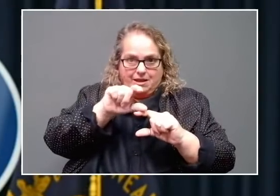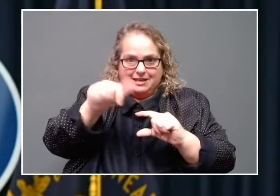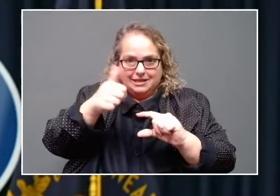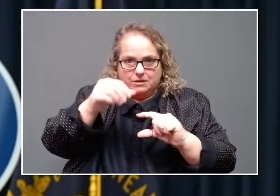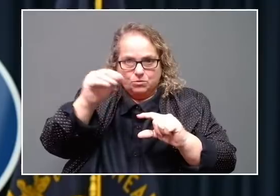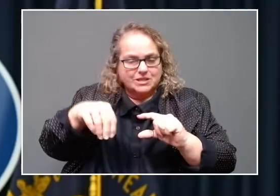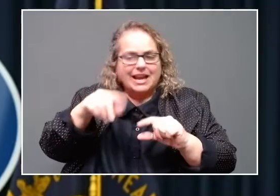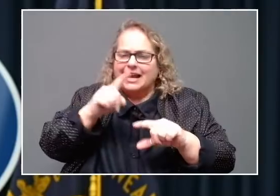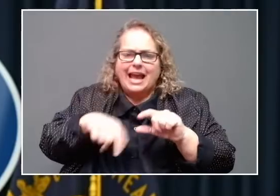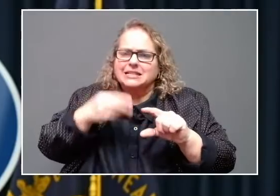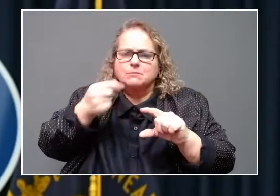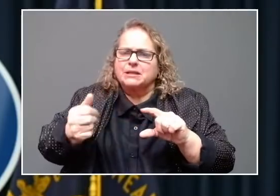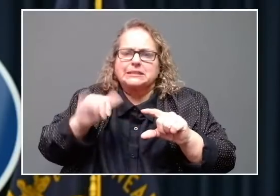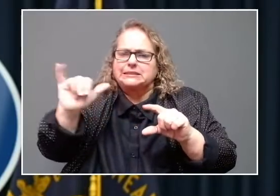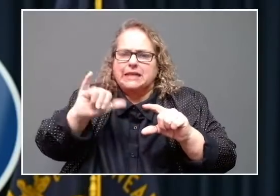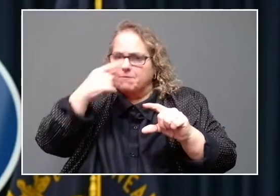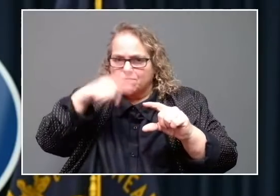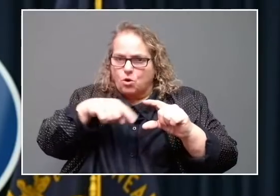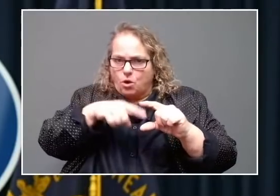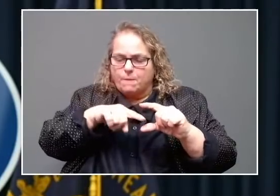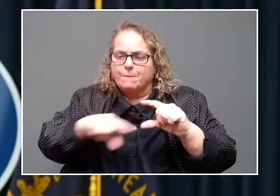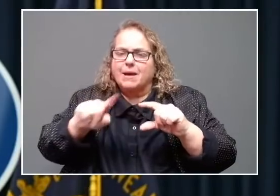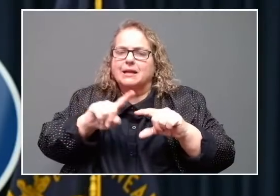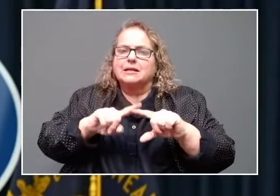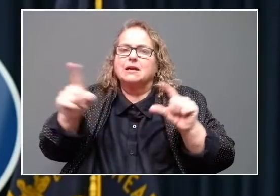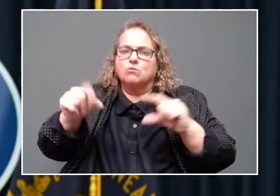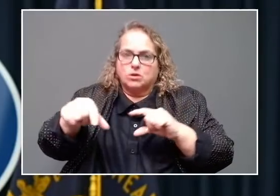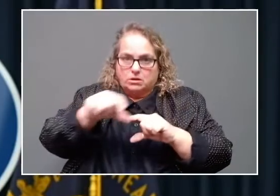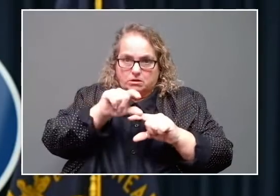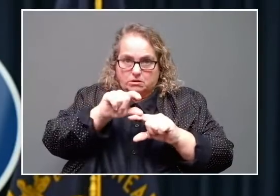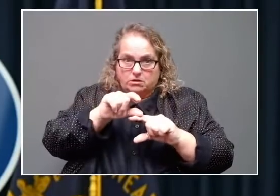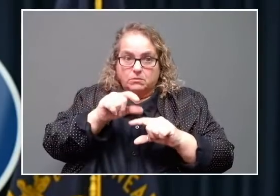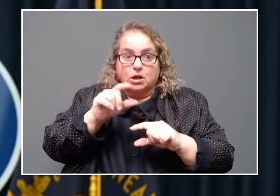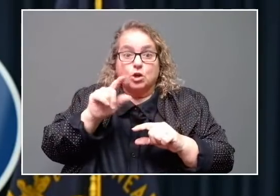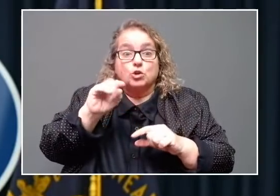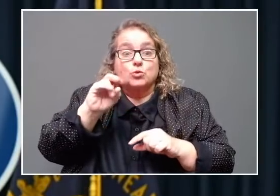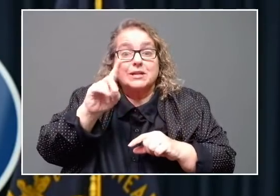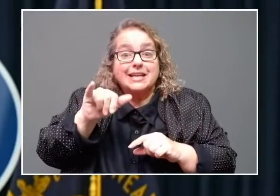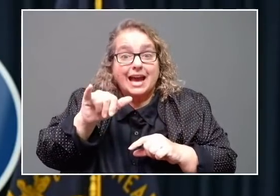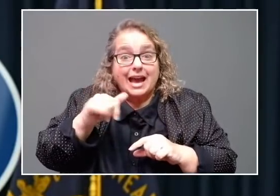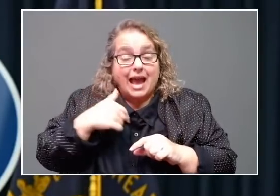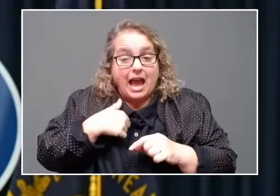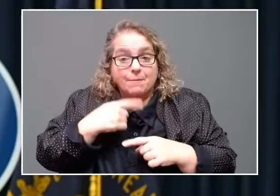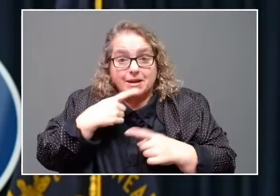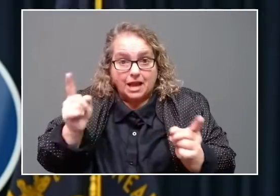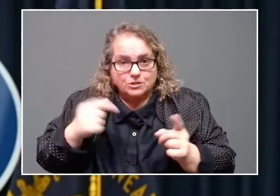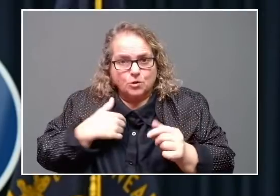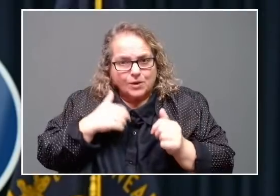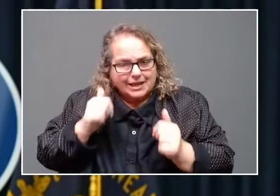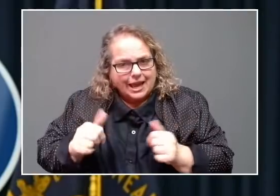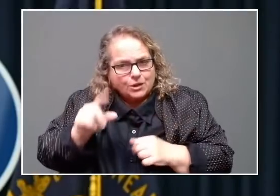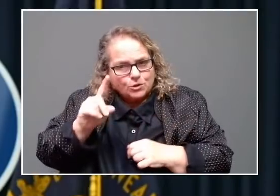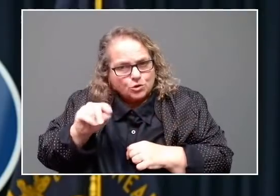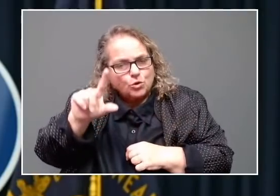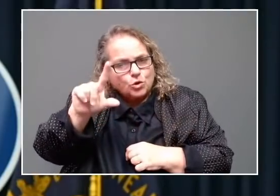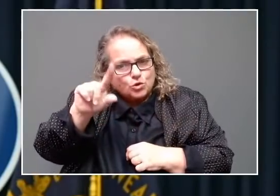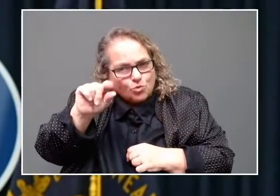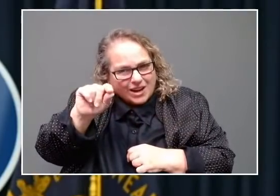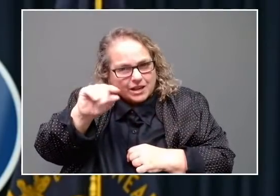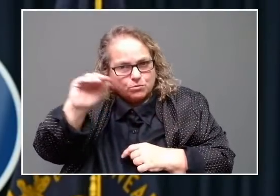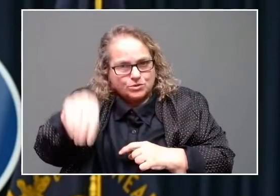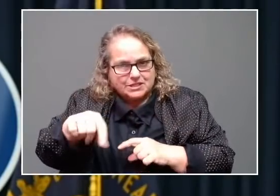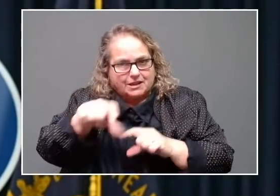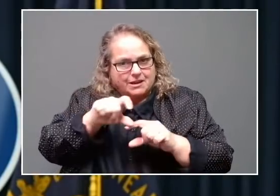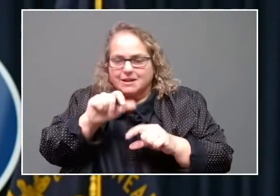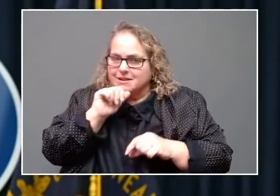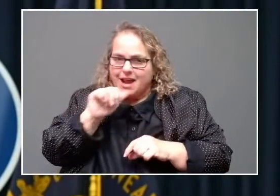homeowners and renters. Today, I'm able to announce that we're going to be able to do 20% on top of any FEMA award for